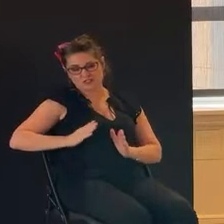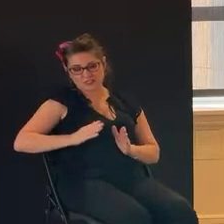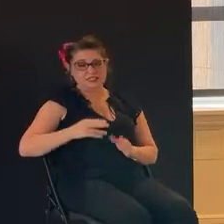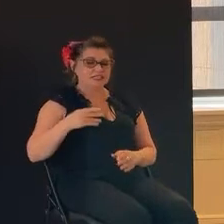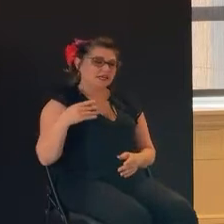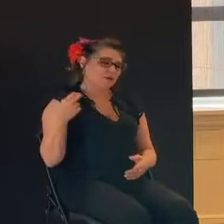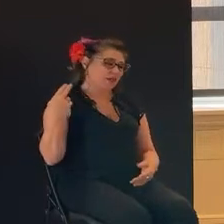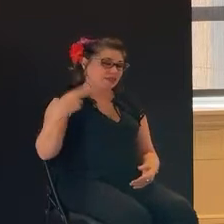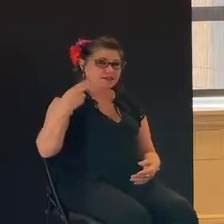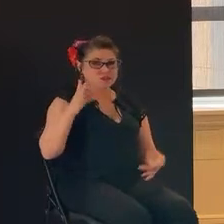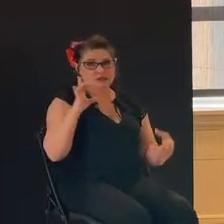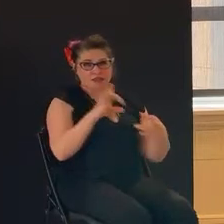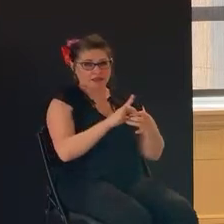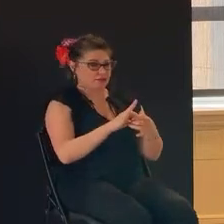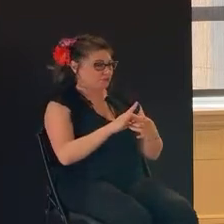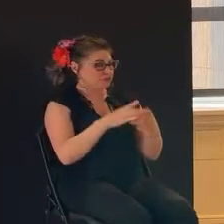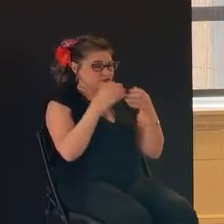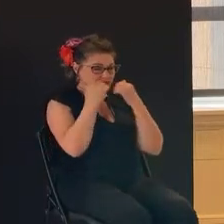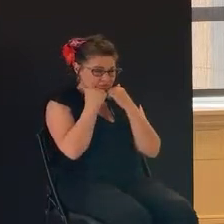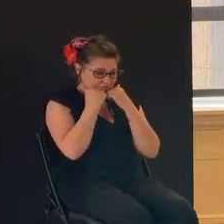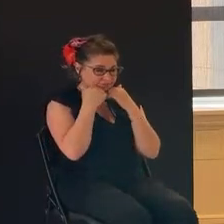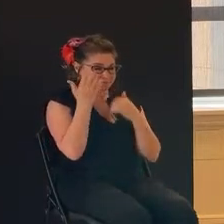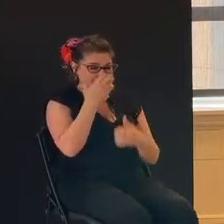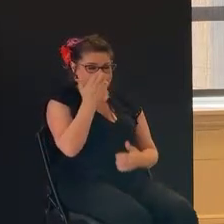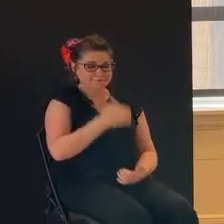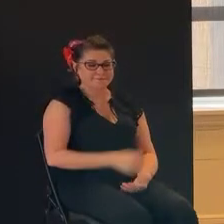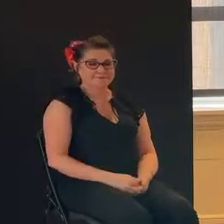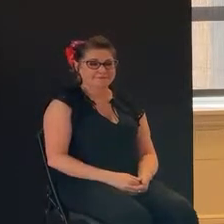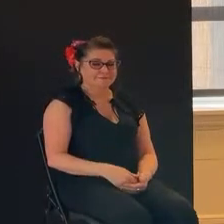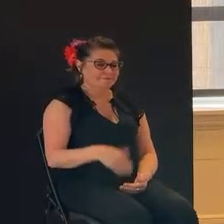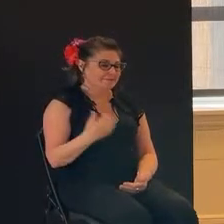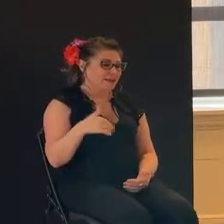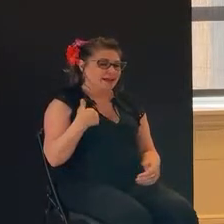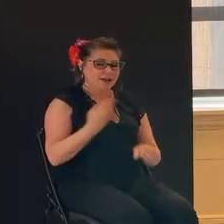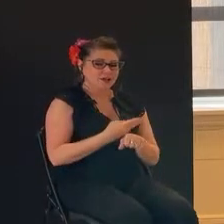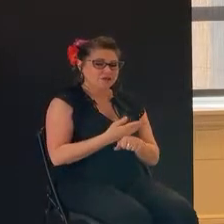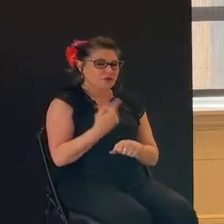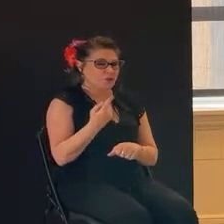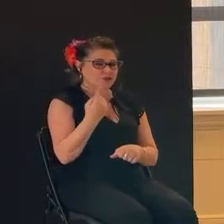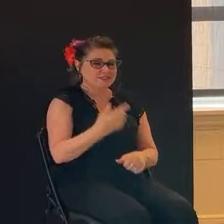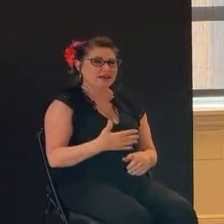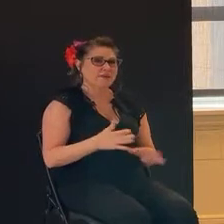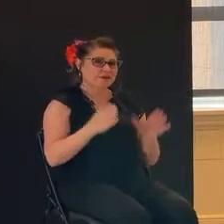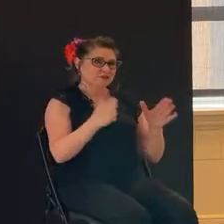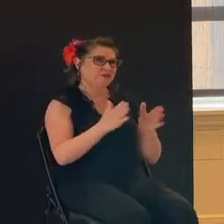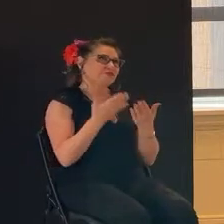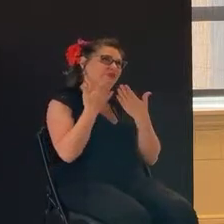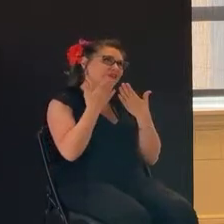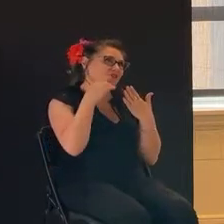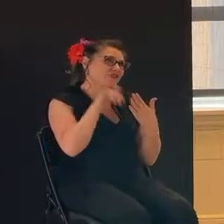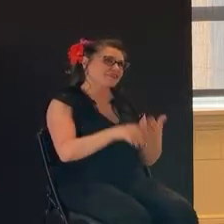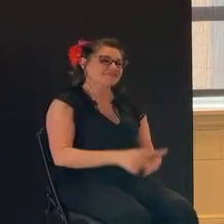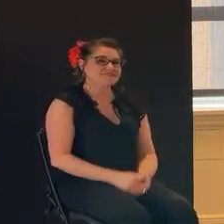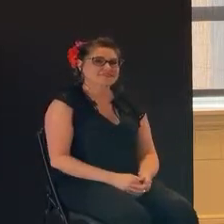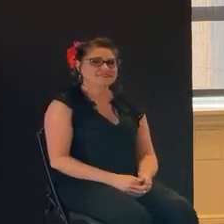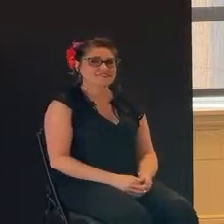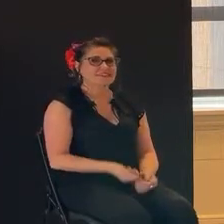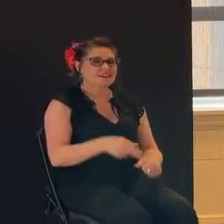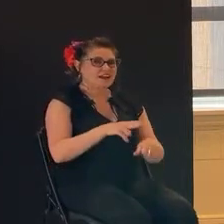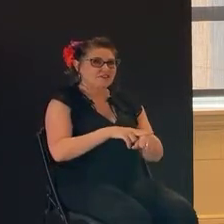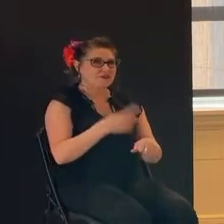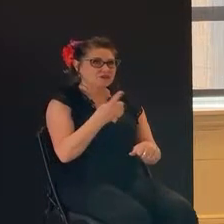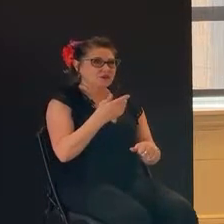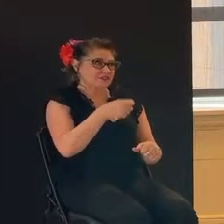is just an invaluable resource. I use it all the time, and I'm really, really grateful for it. So, and of course, I always